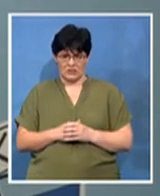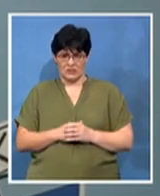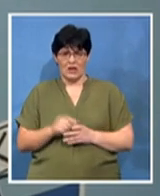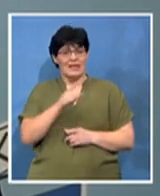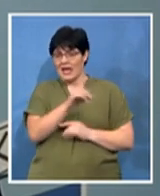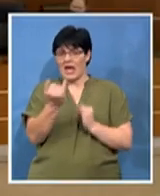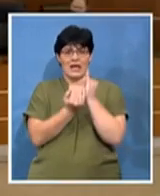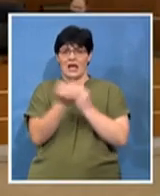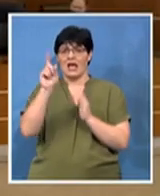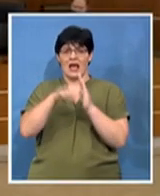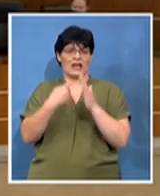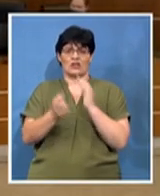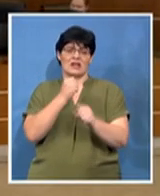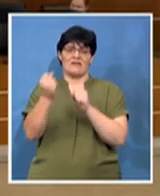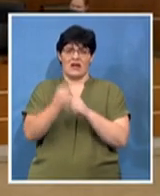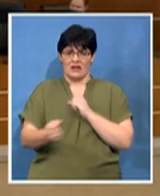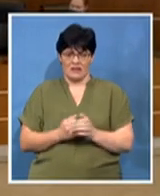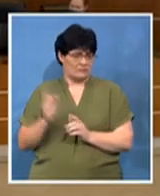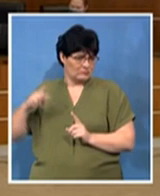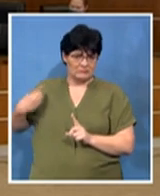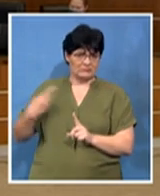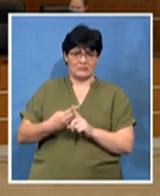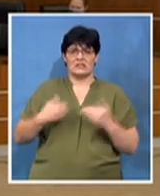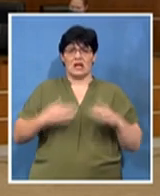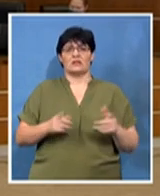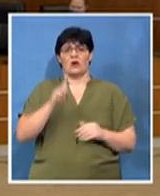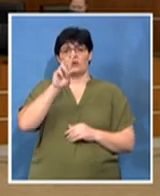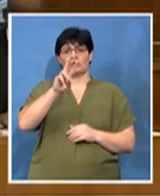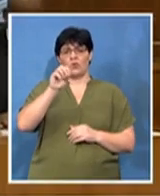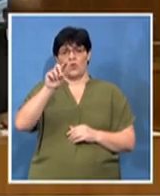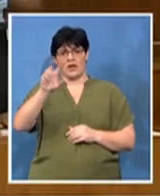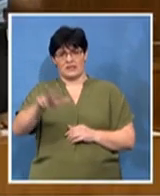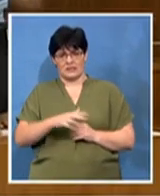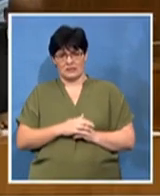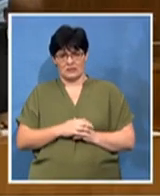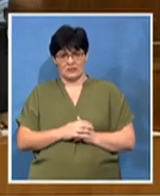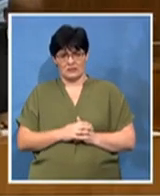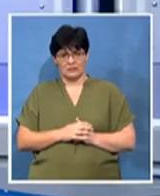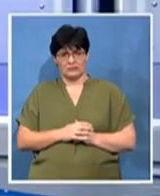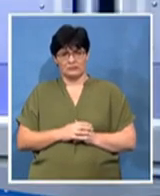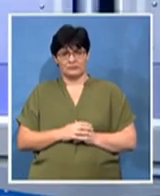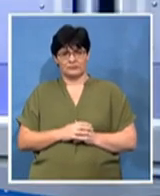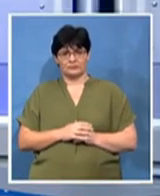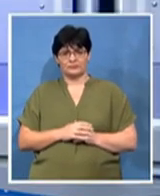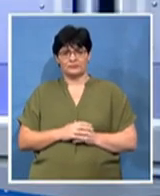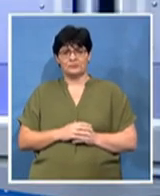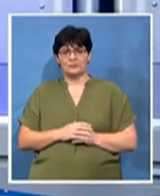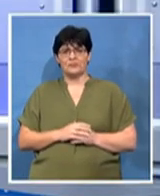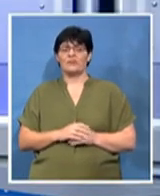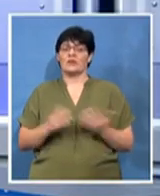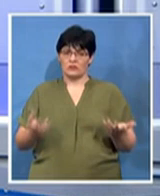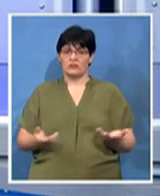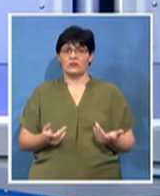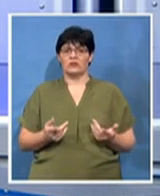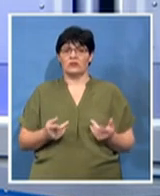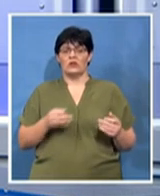their inception in 2018. We've now understood. As we build up to next year's local government elections, all these issues come to the